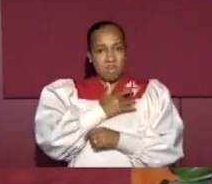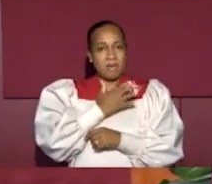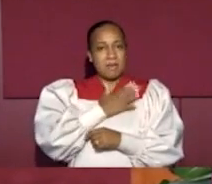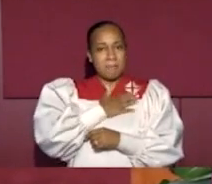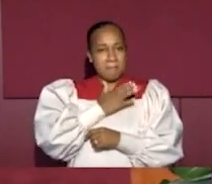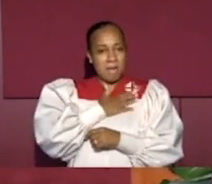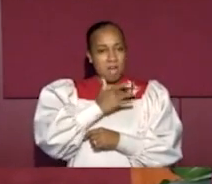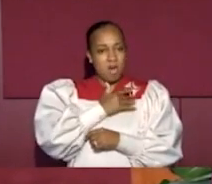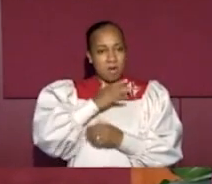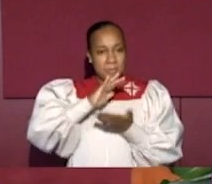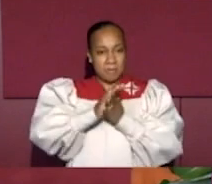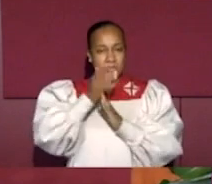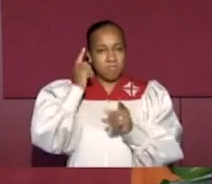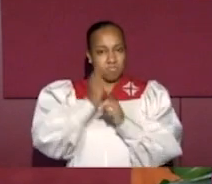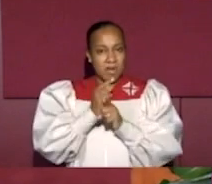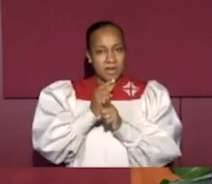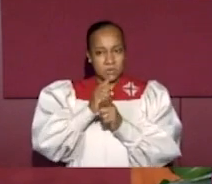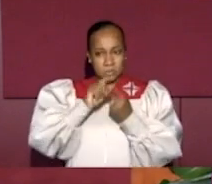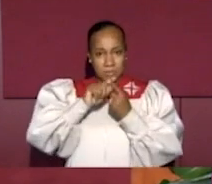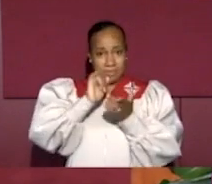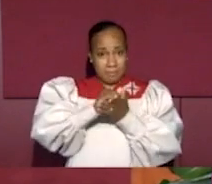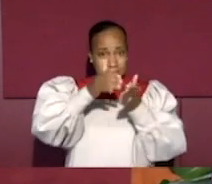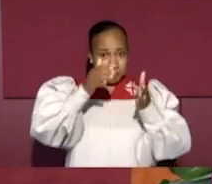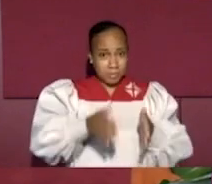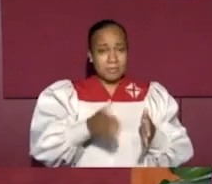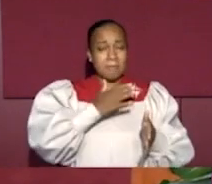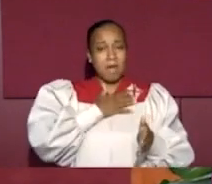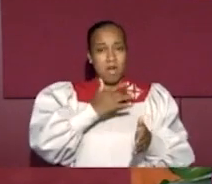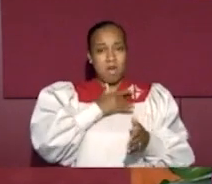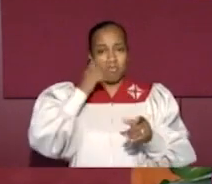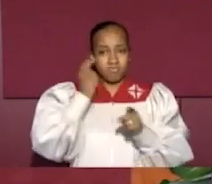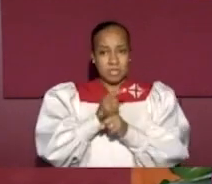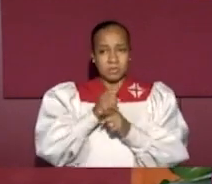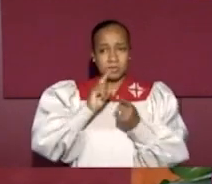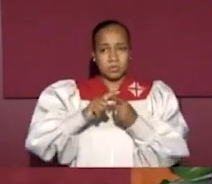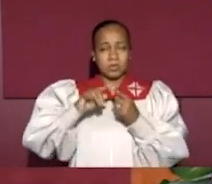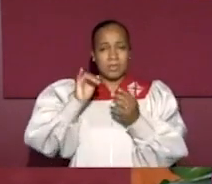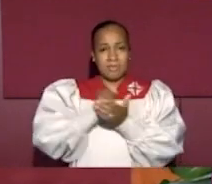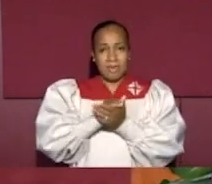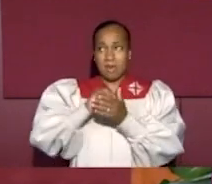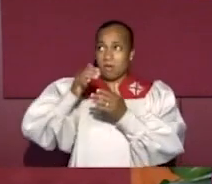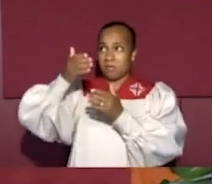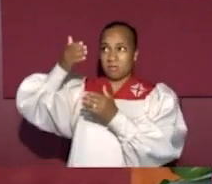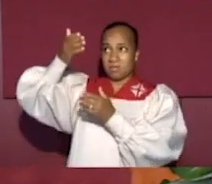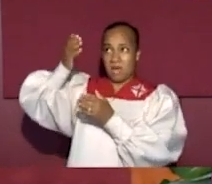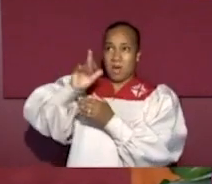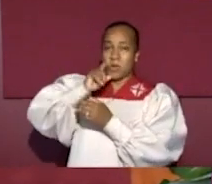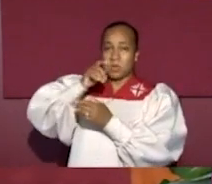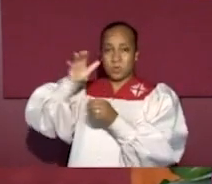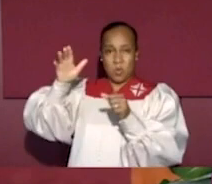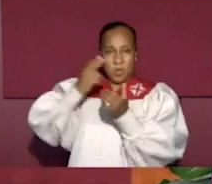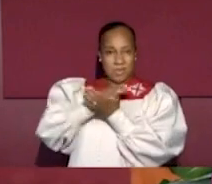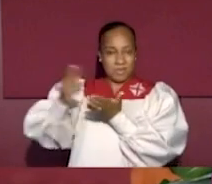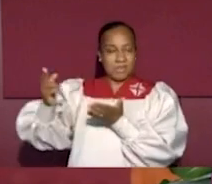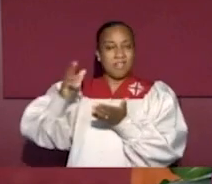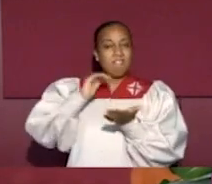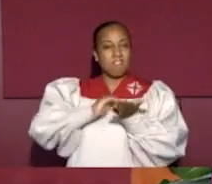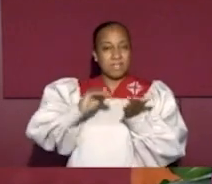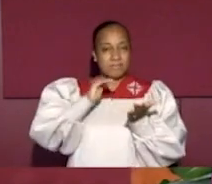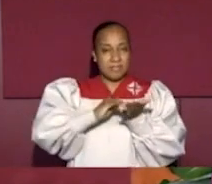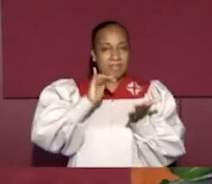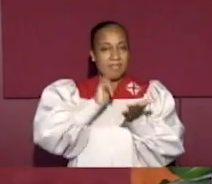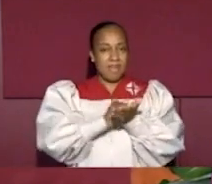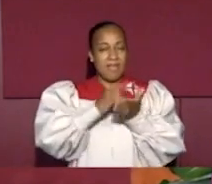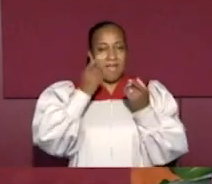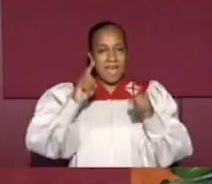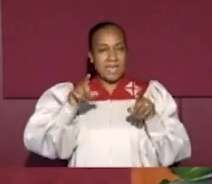my heart being right towards that person and my heart being right towards a holy God. Forgiveness has to do with my